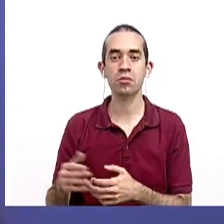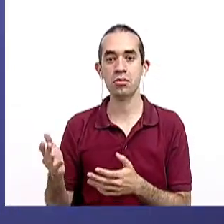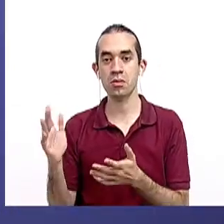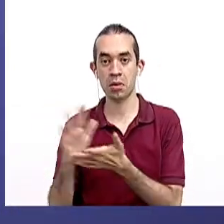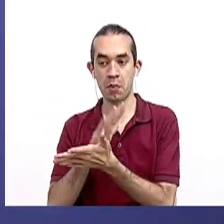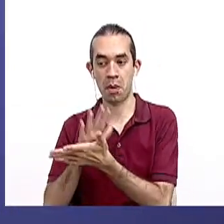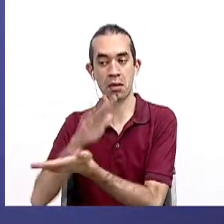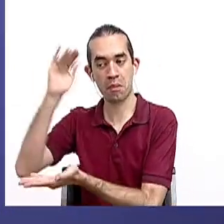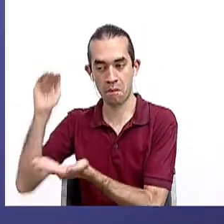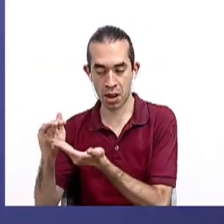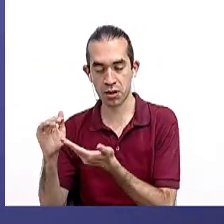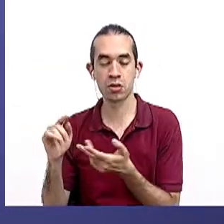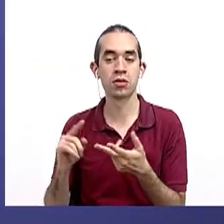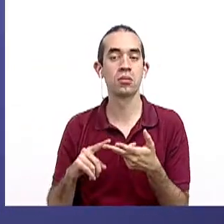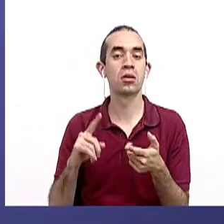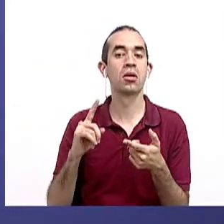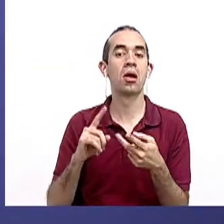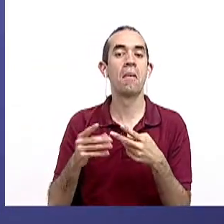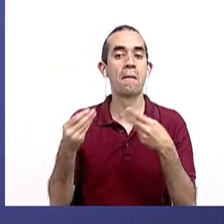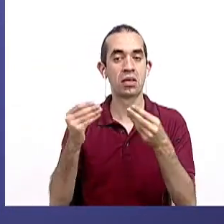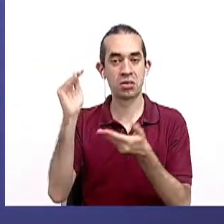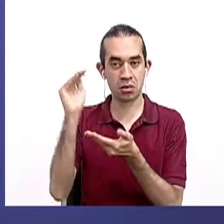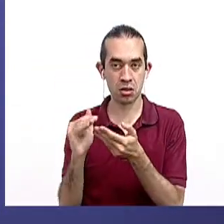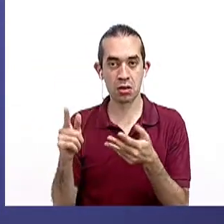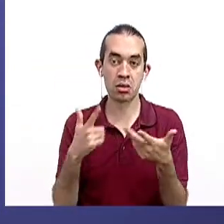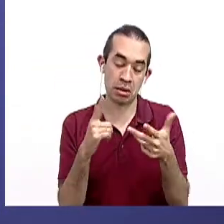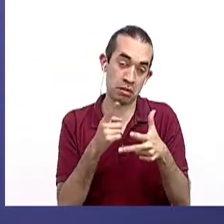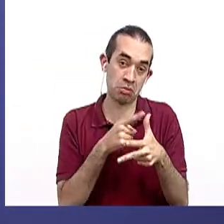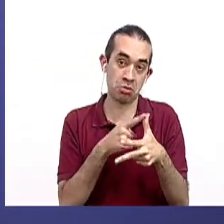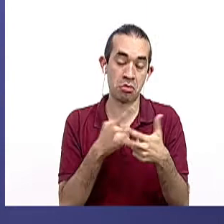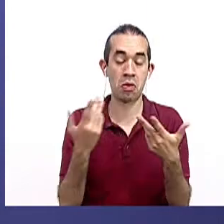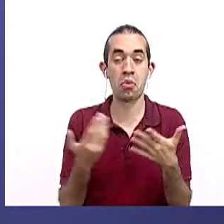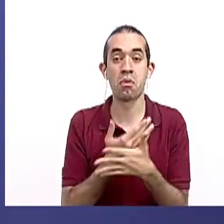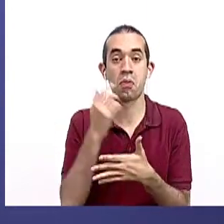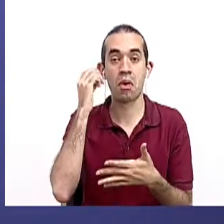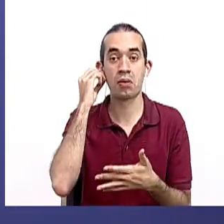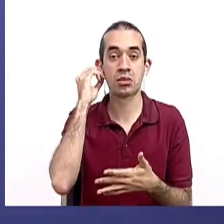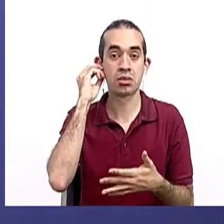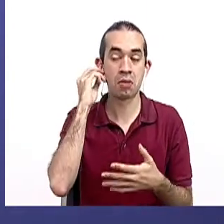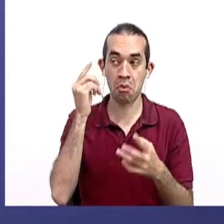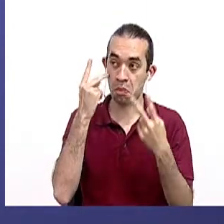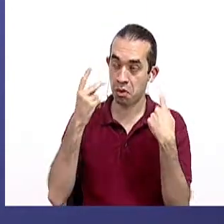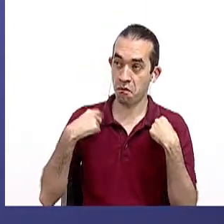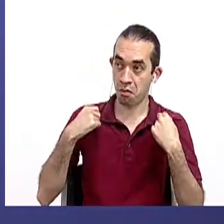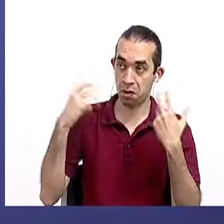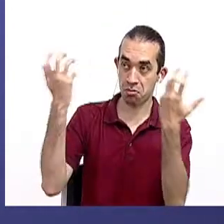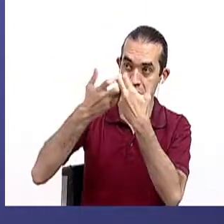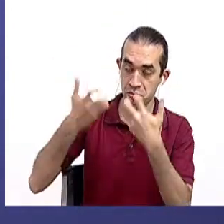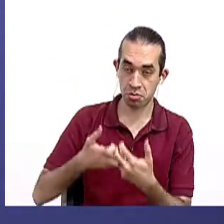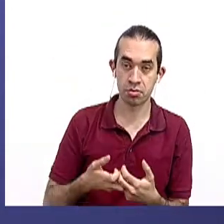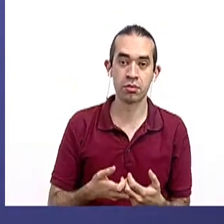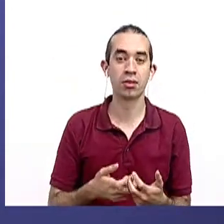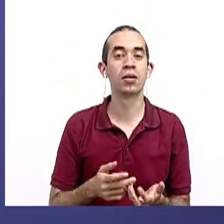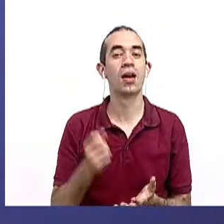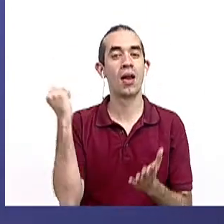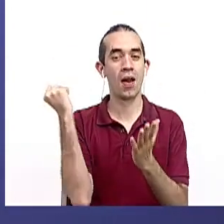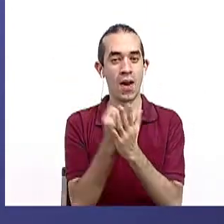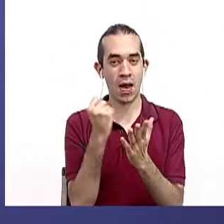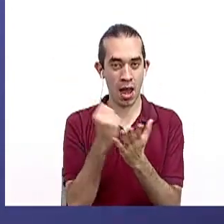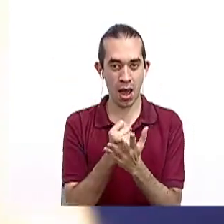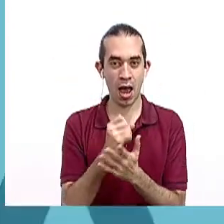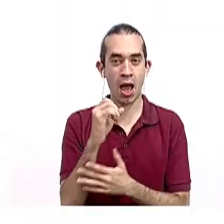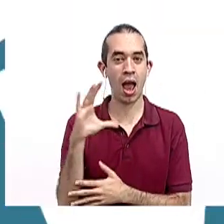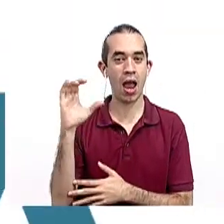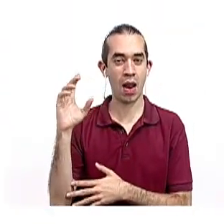find new combinations in your closet. And let's reduce our carbon footprint. See you later.